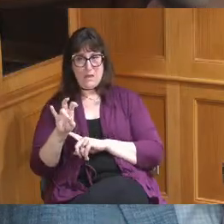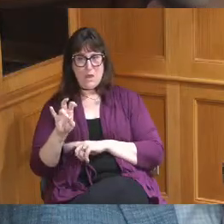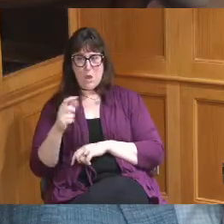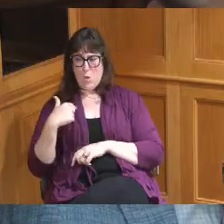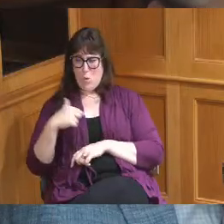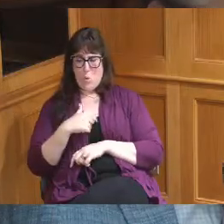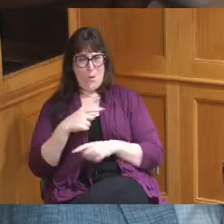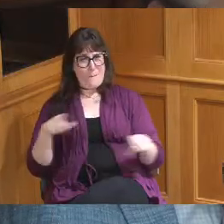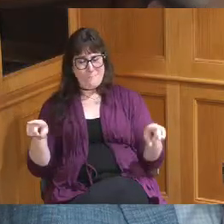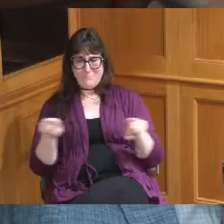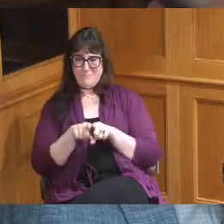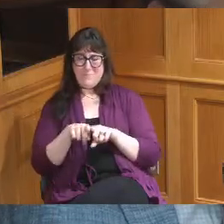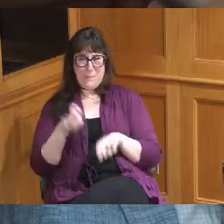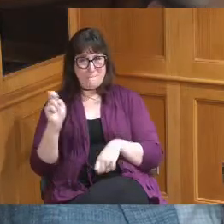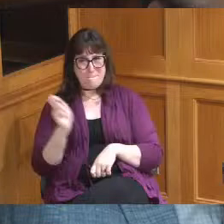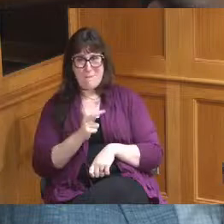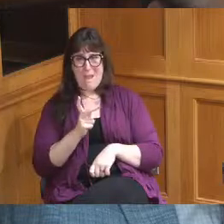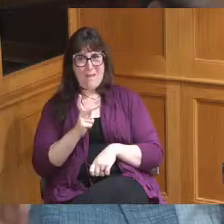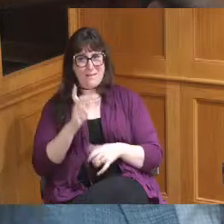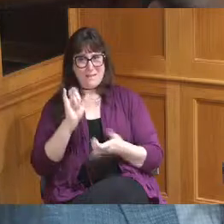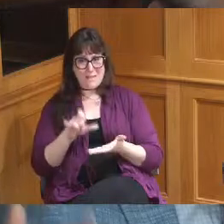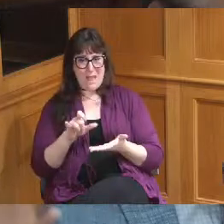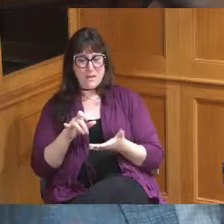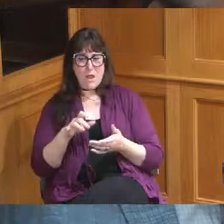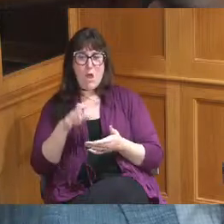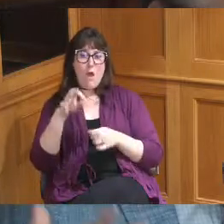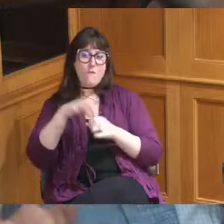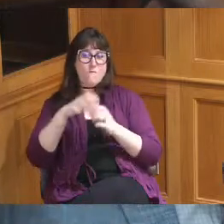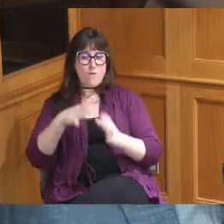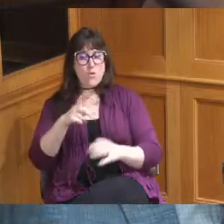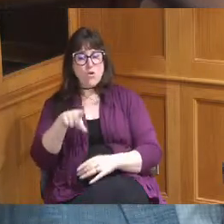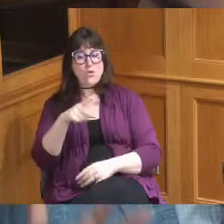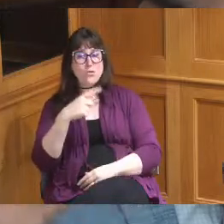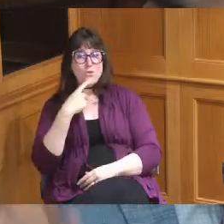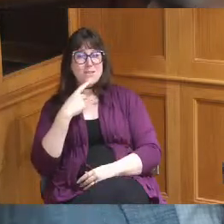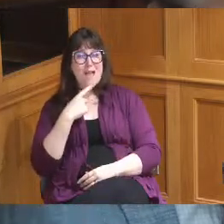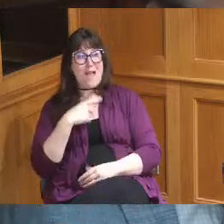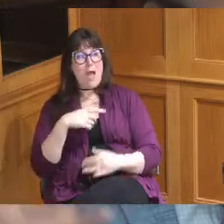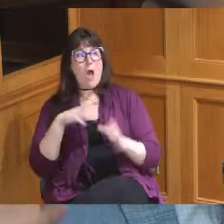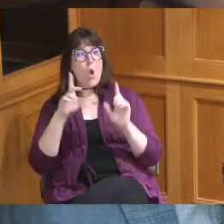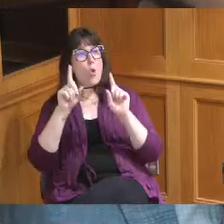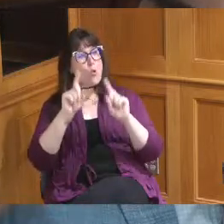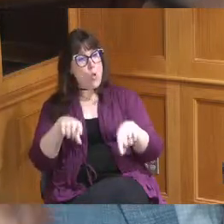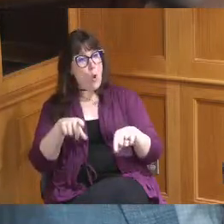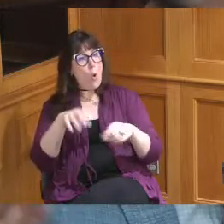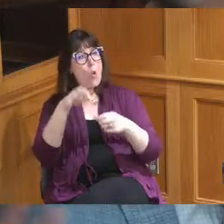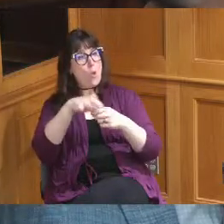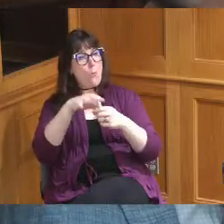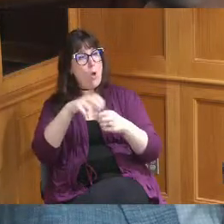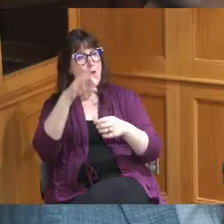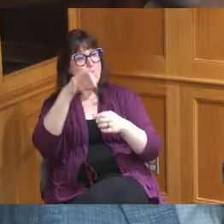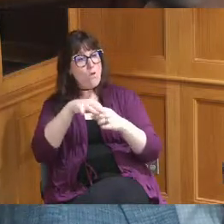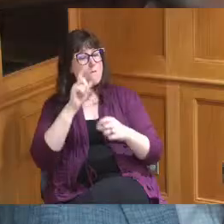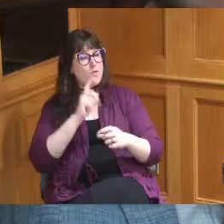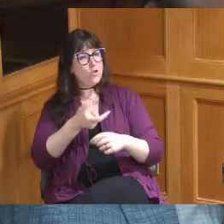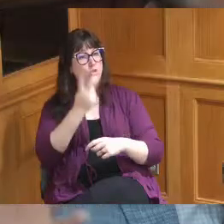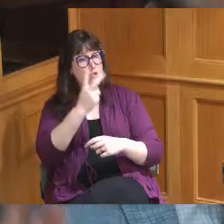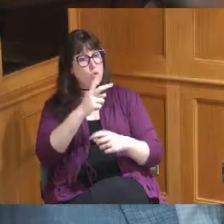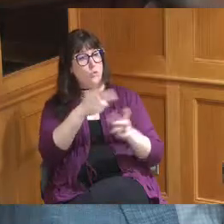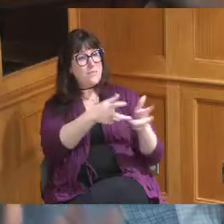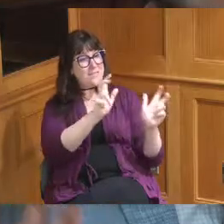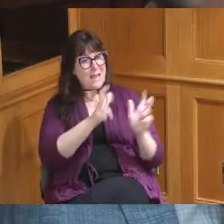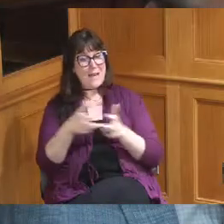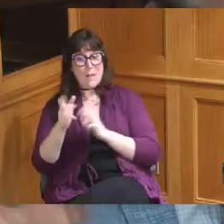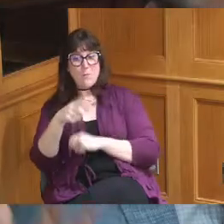same process. Voters were told if you go to the polls and vote for these two stadiums,